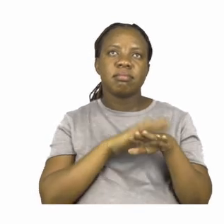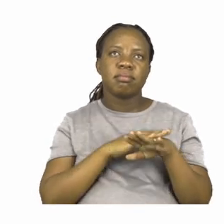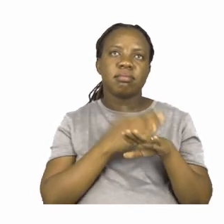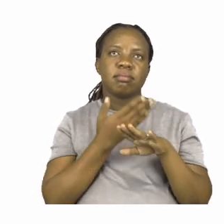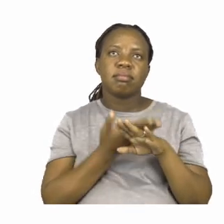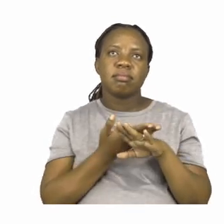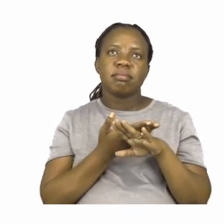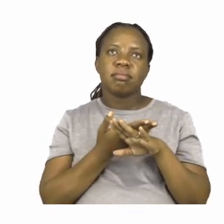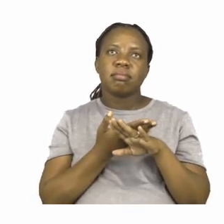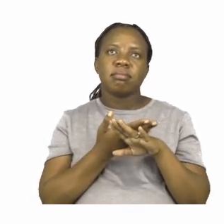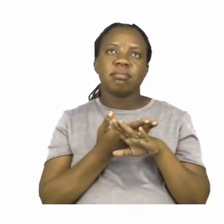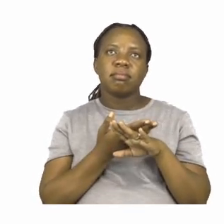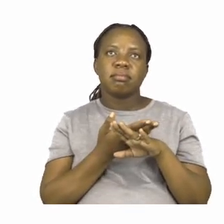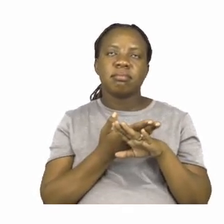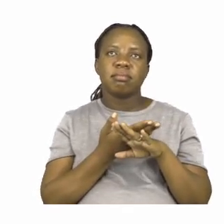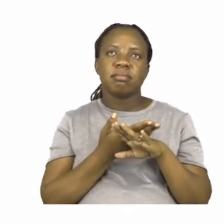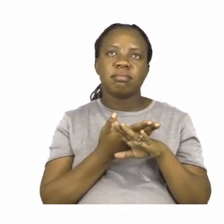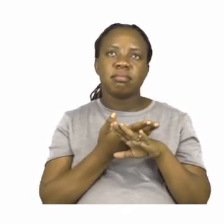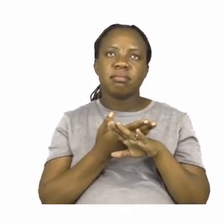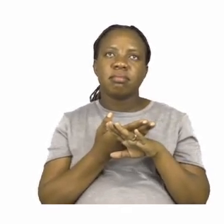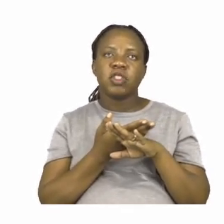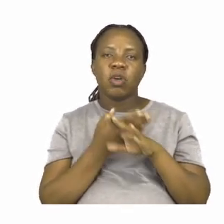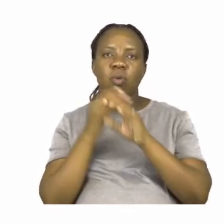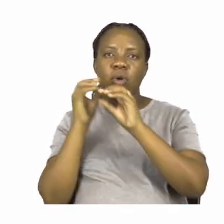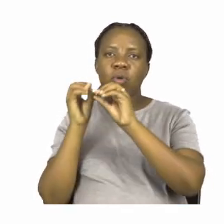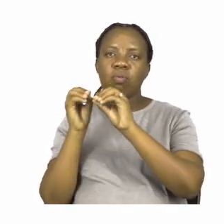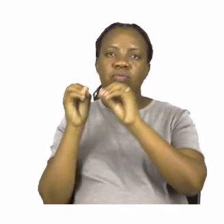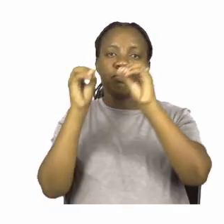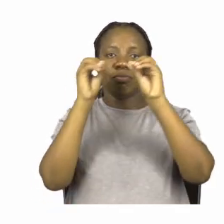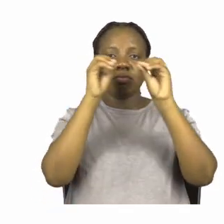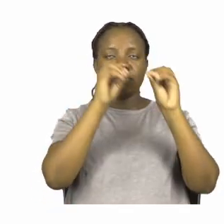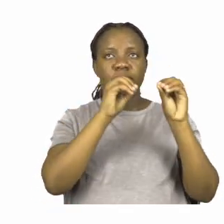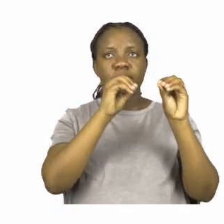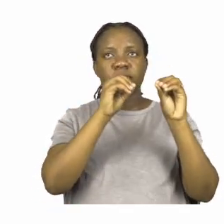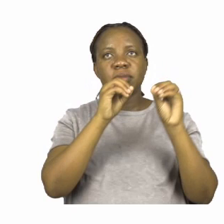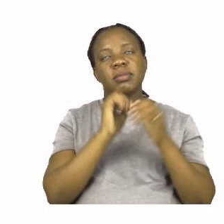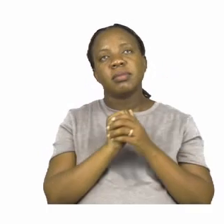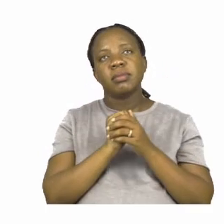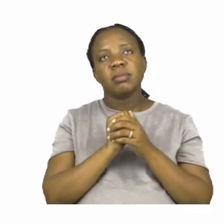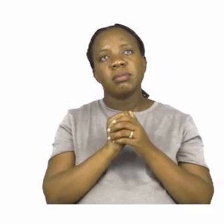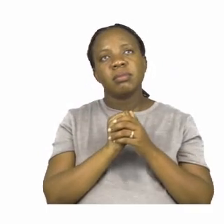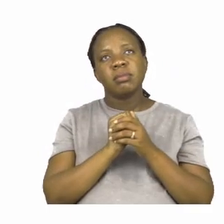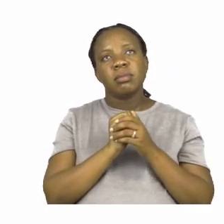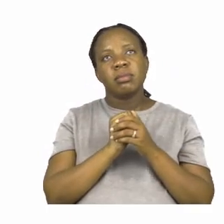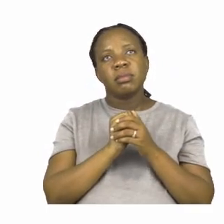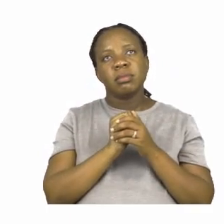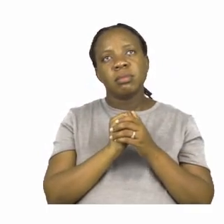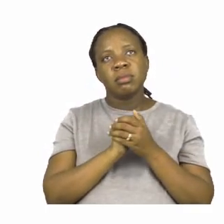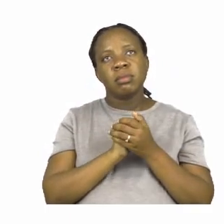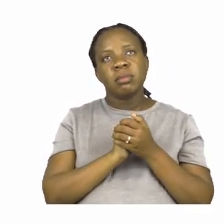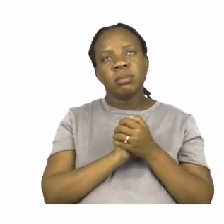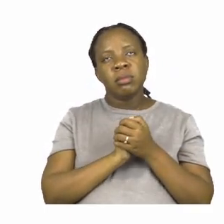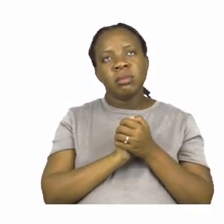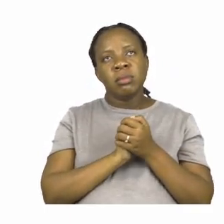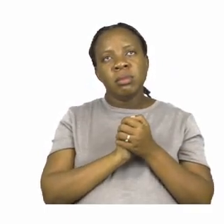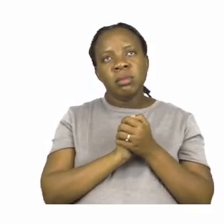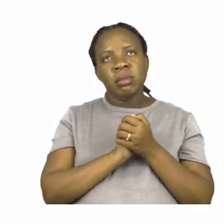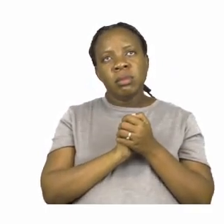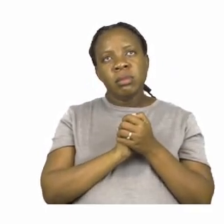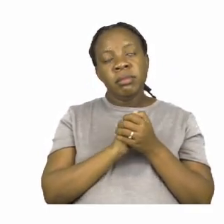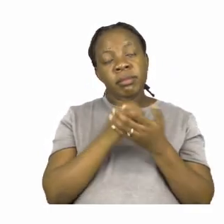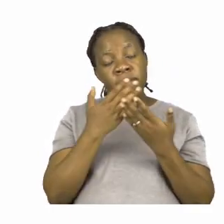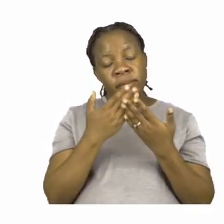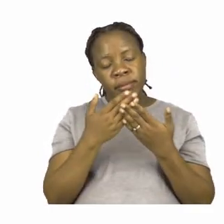shows you how you carry over and also how you add all the tens and